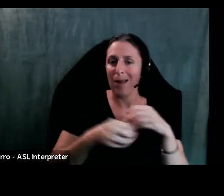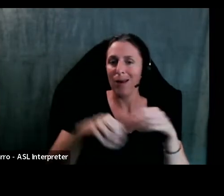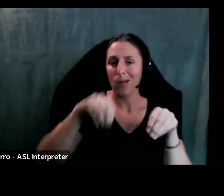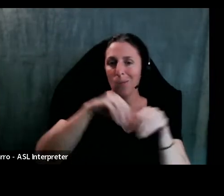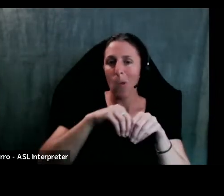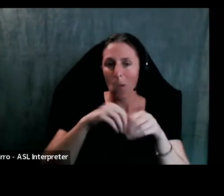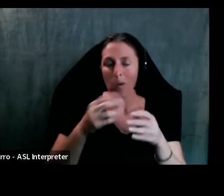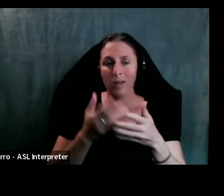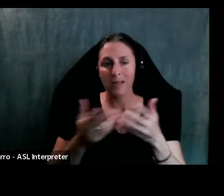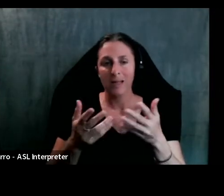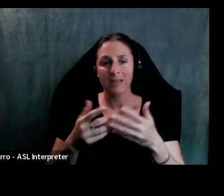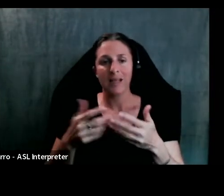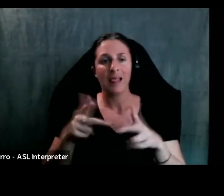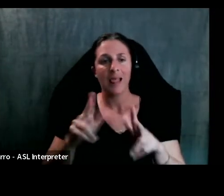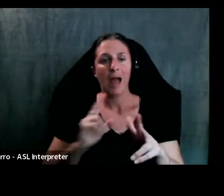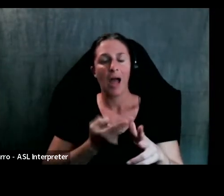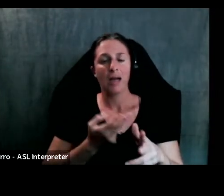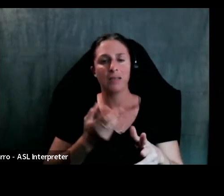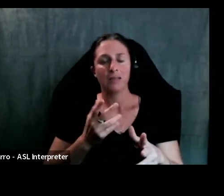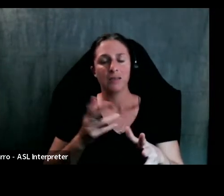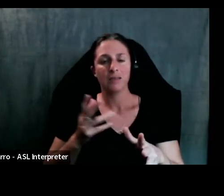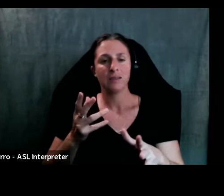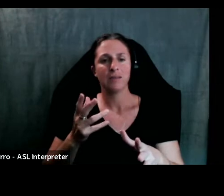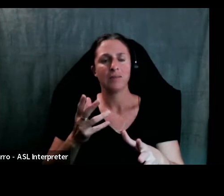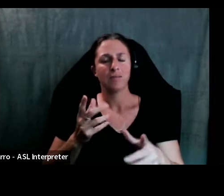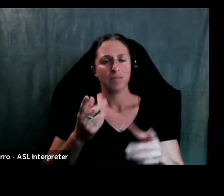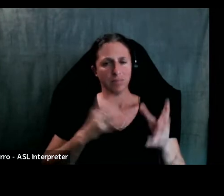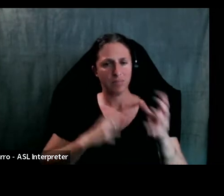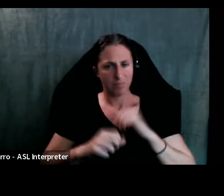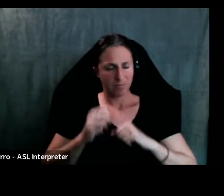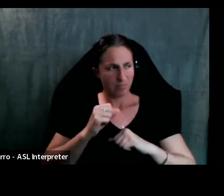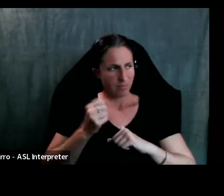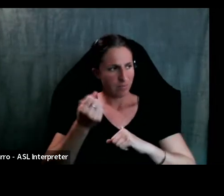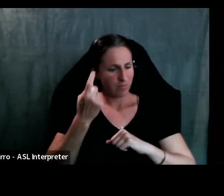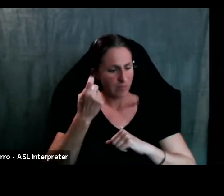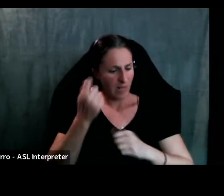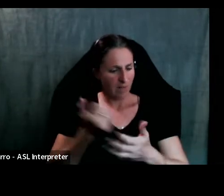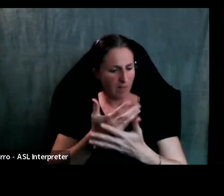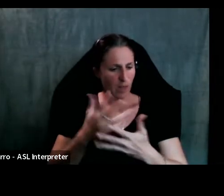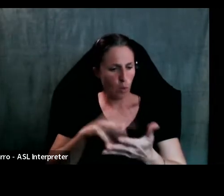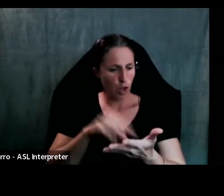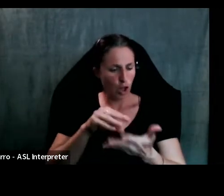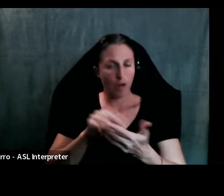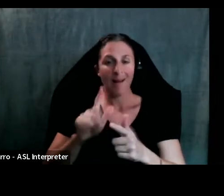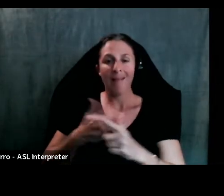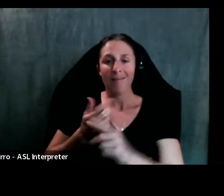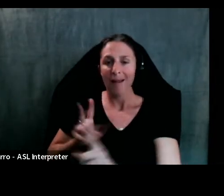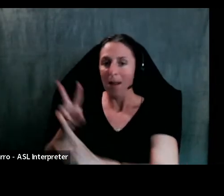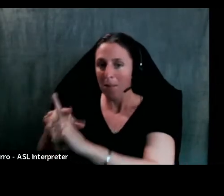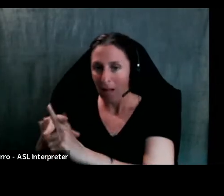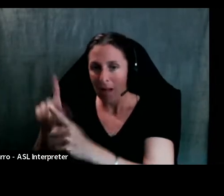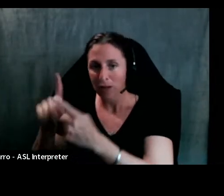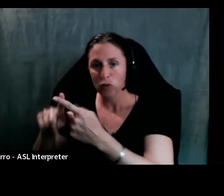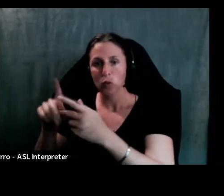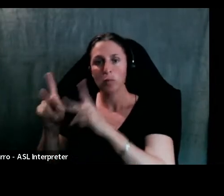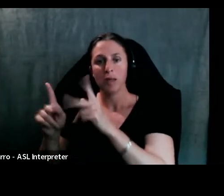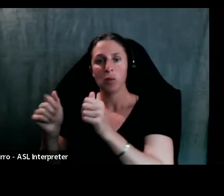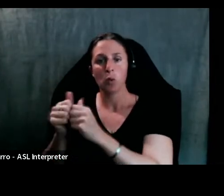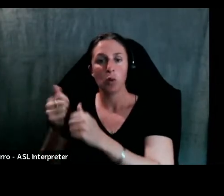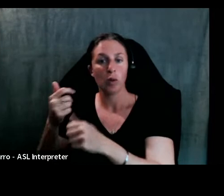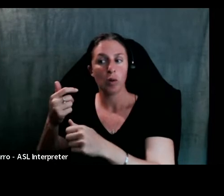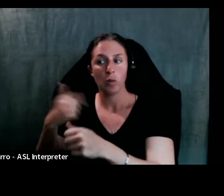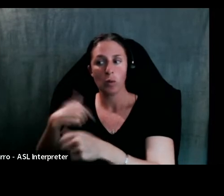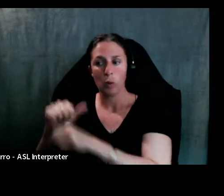and let us kind of digest what we're learning and then apply it either with the people that we work with or in our groups. And that could be teachers too,